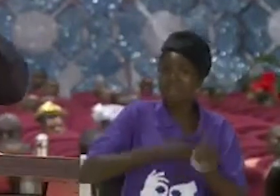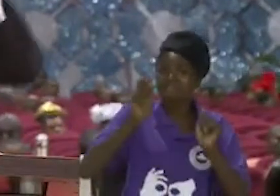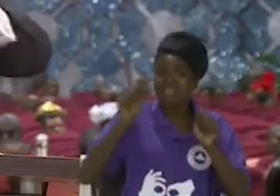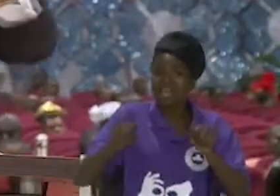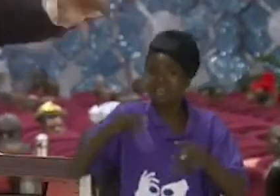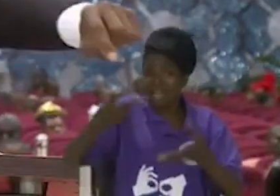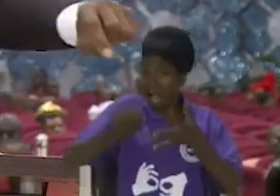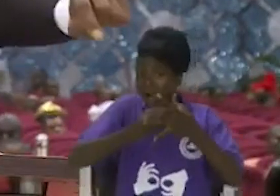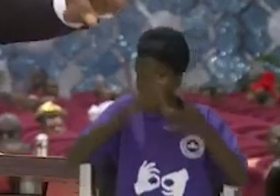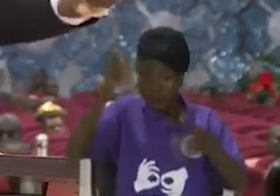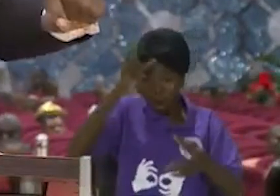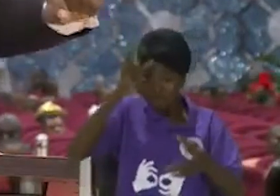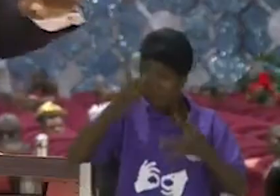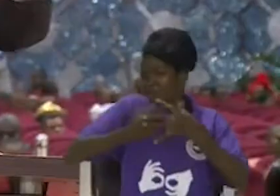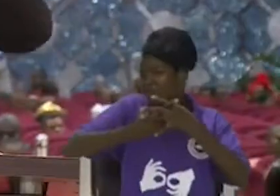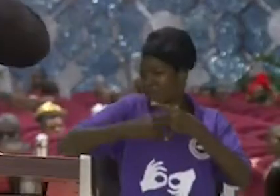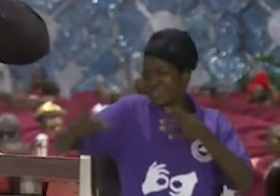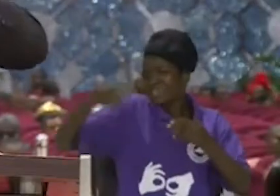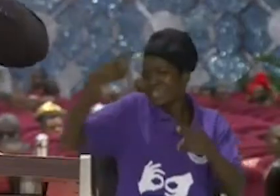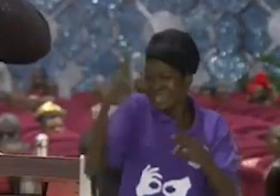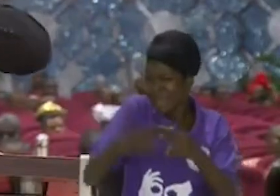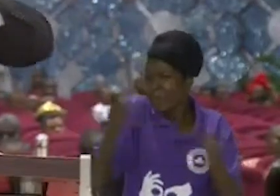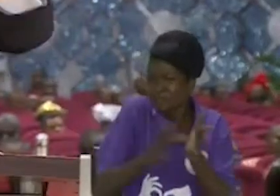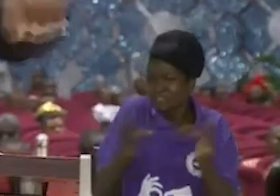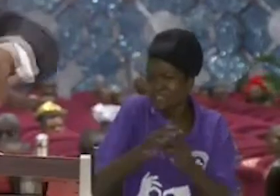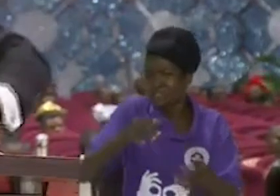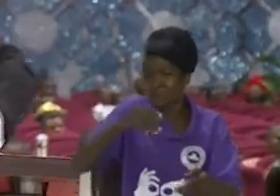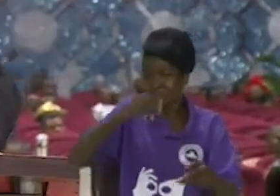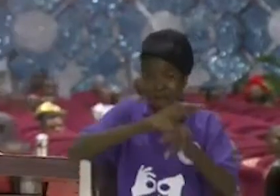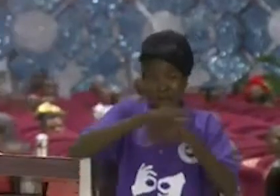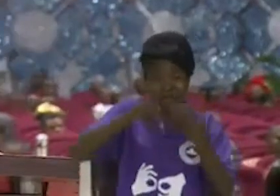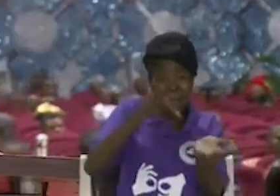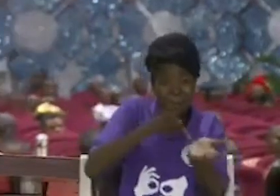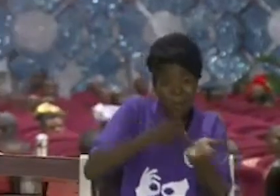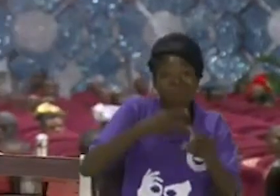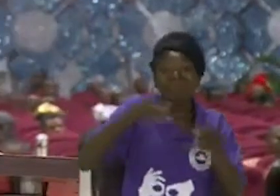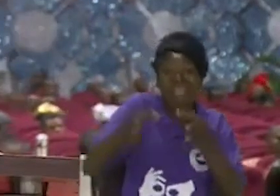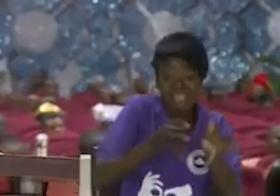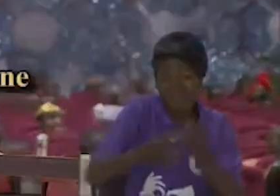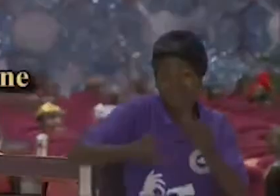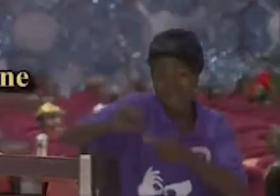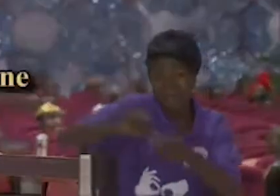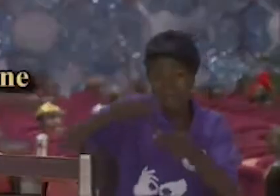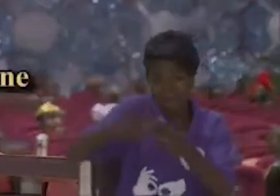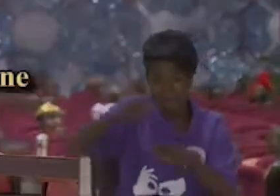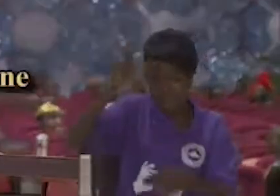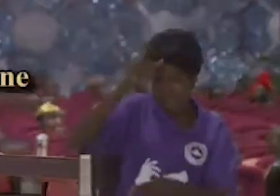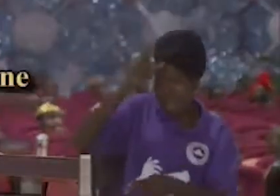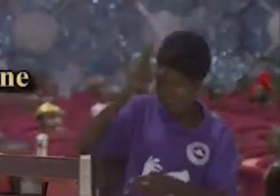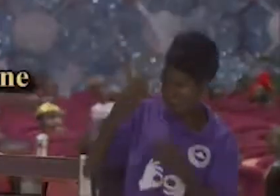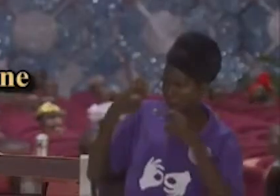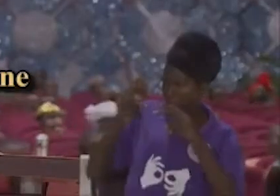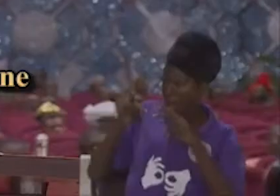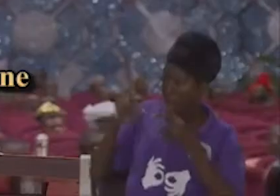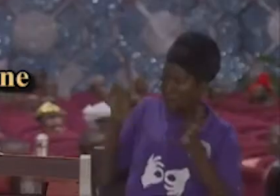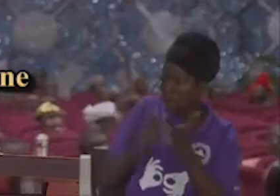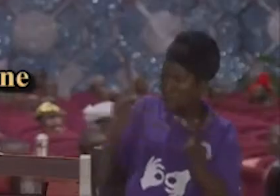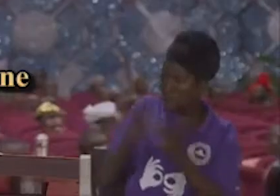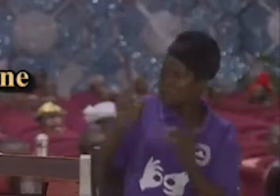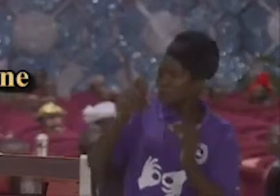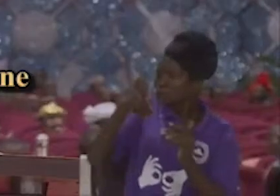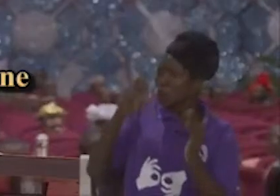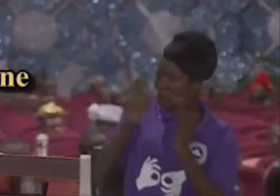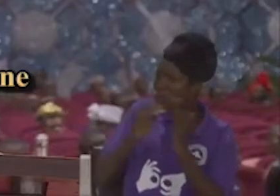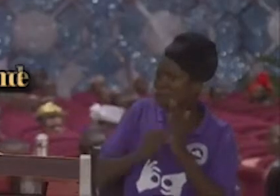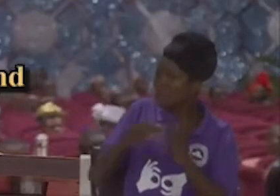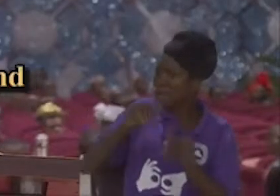Jesus that Paul preached. In the name of Jesus that Paul preached. What was the response of that demon? He said, Jesus you have mentioned and